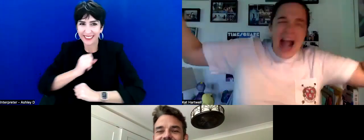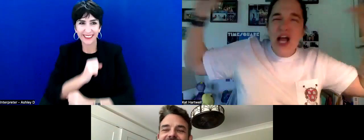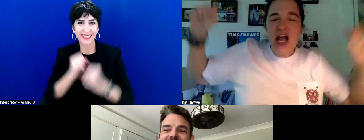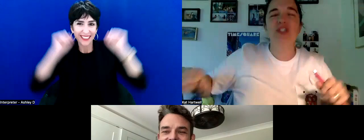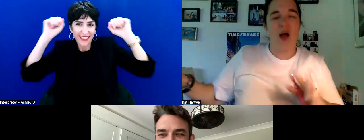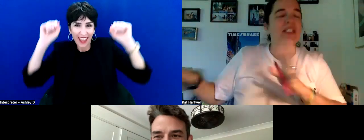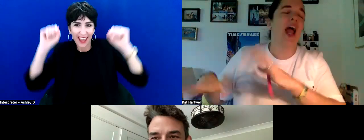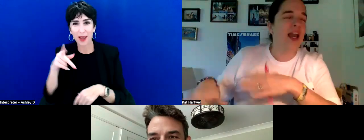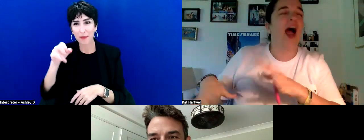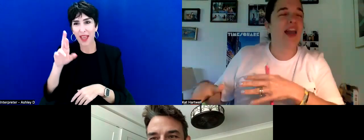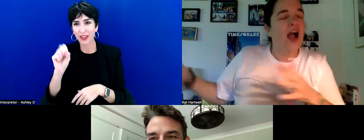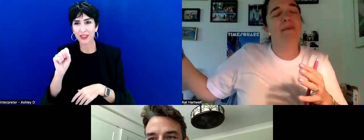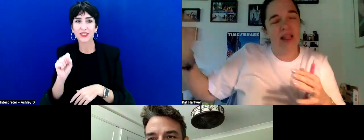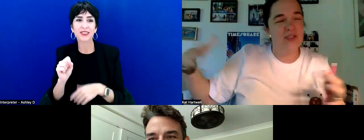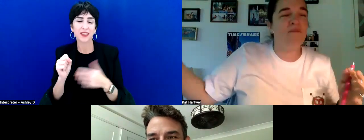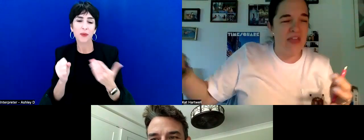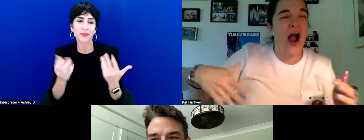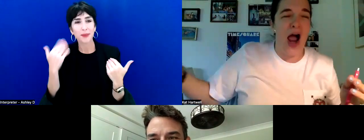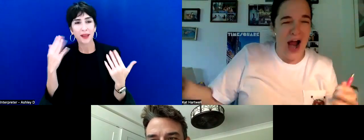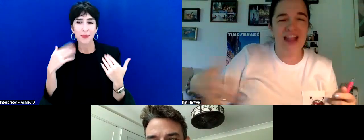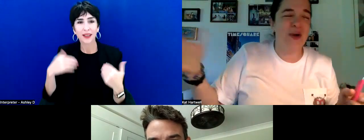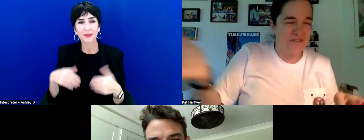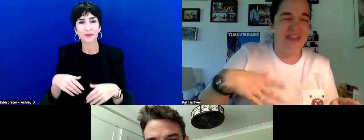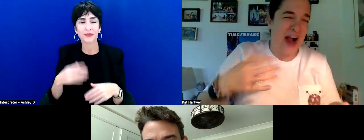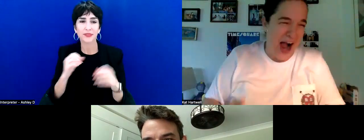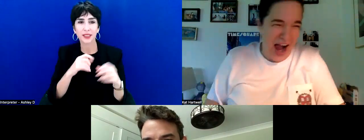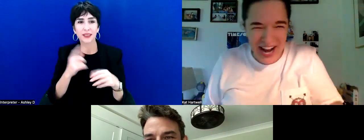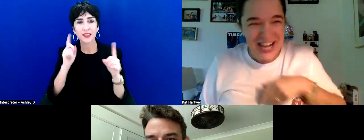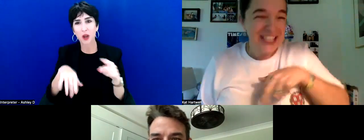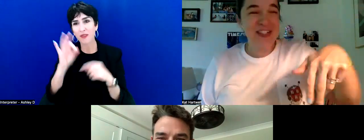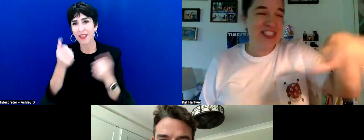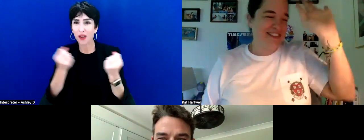go Packers. He goes, yeah, come on, let's go find the car.